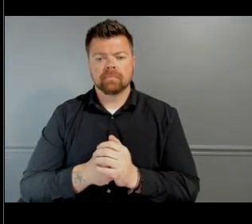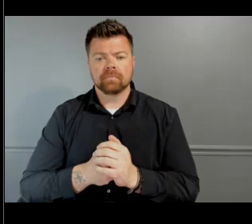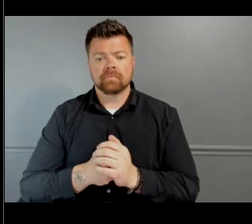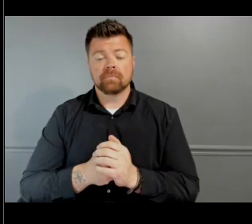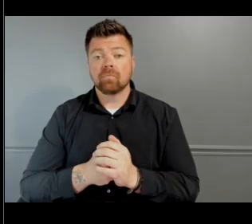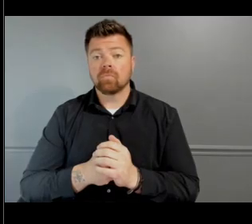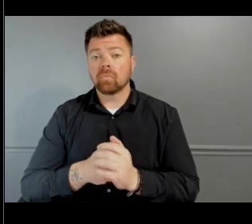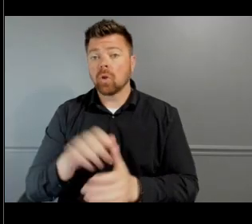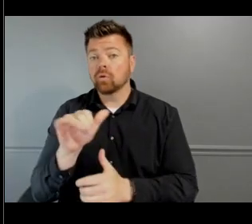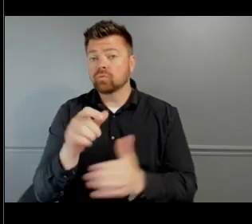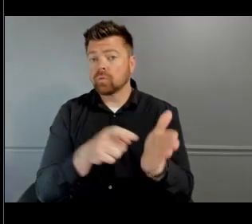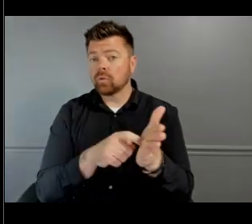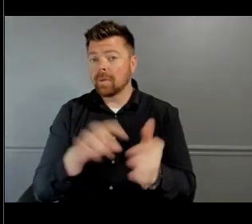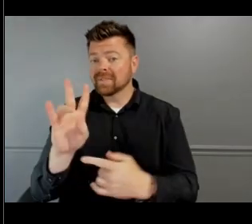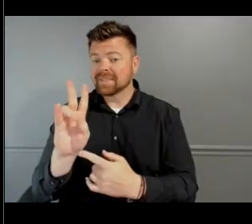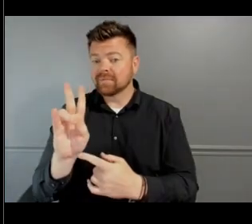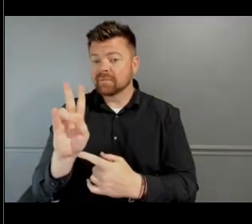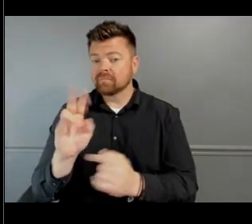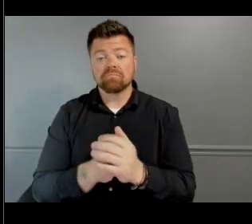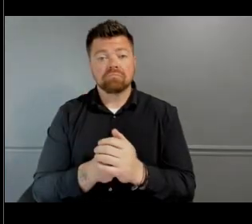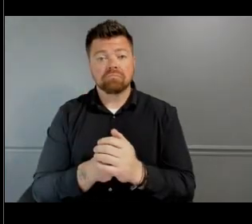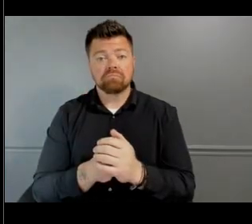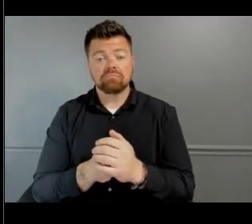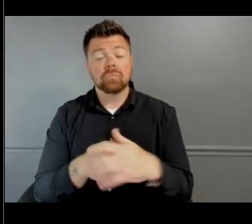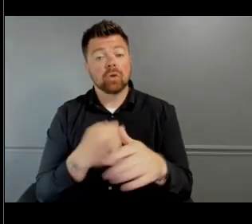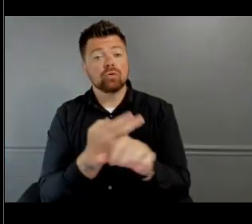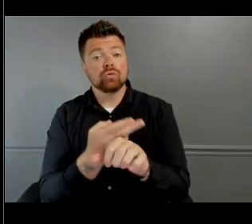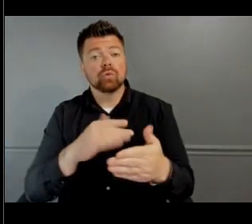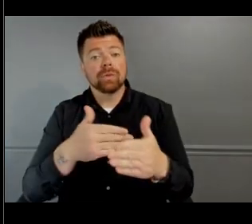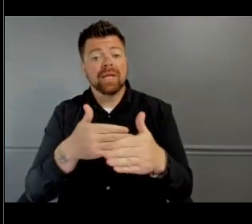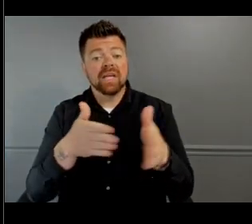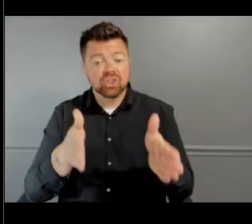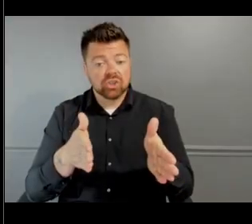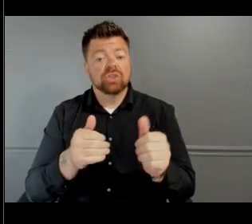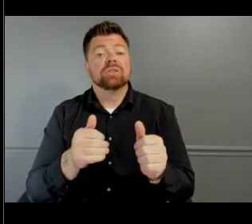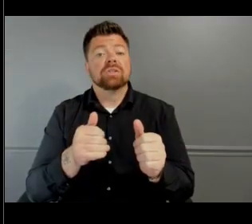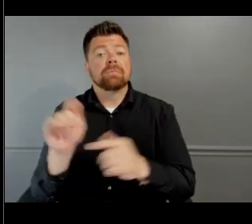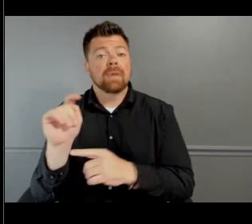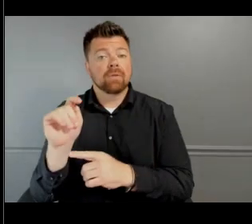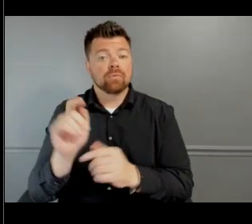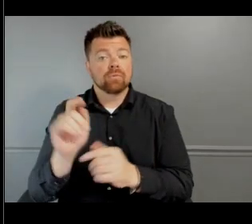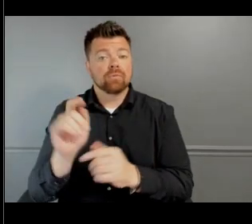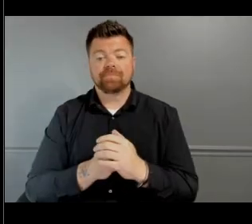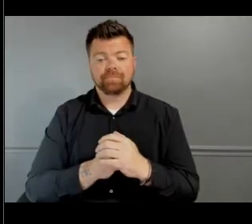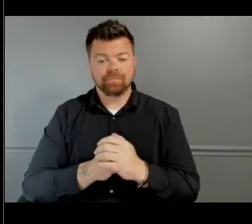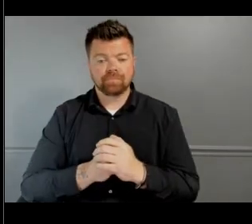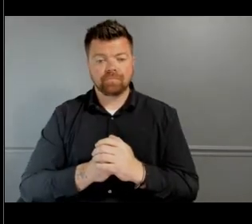and requirement 7, usable kitchens and bathrooms.